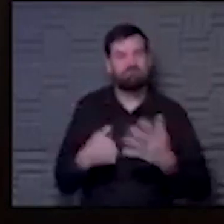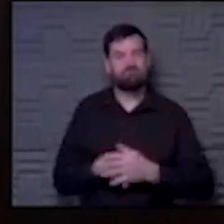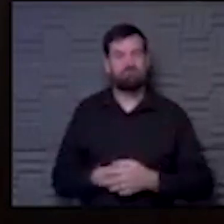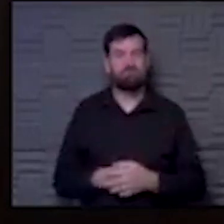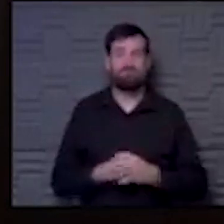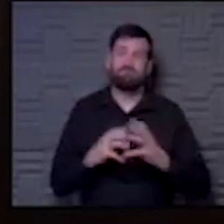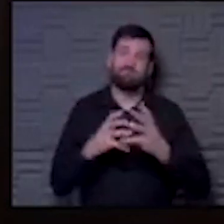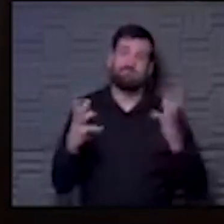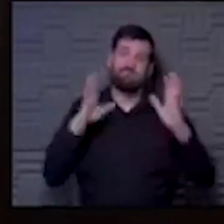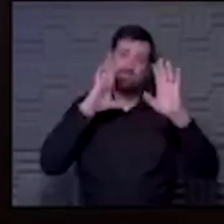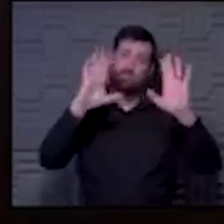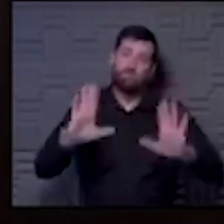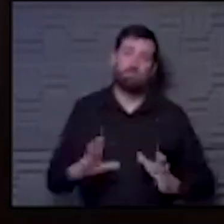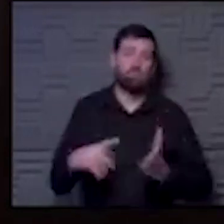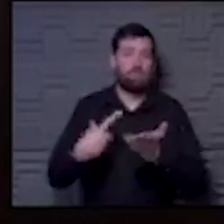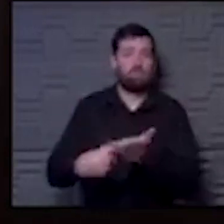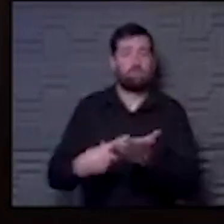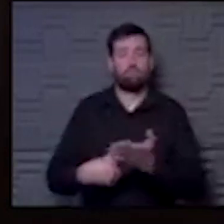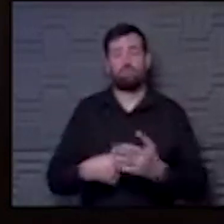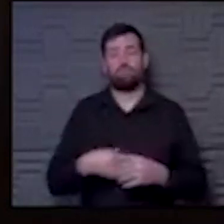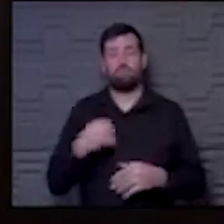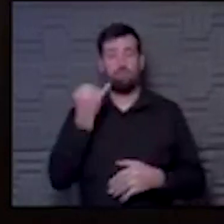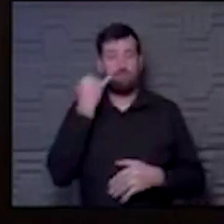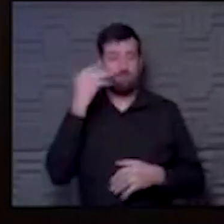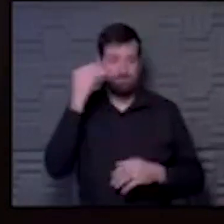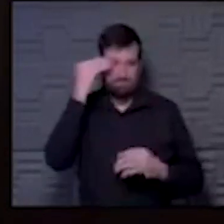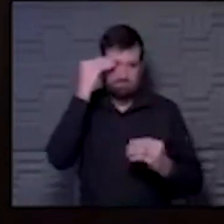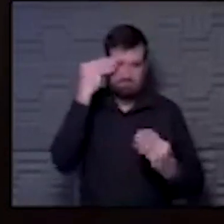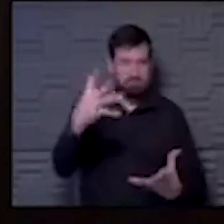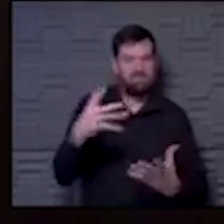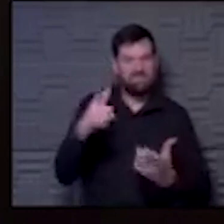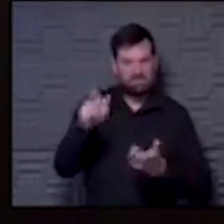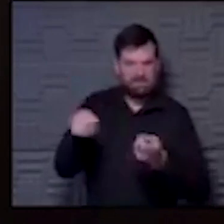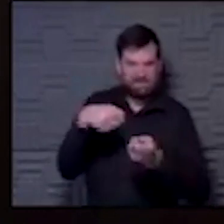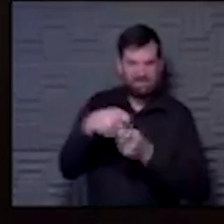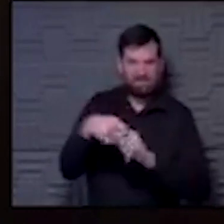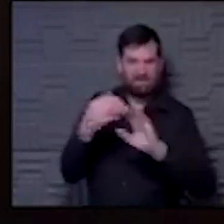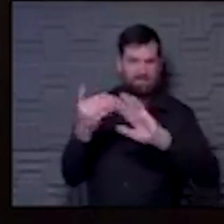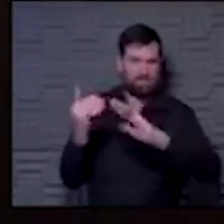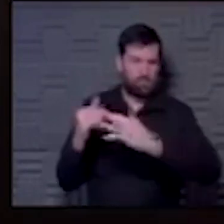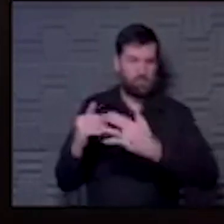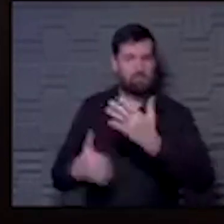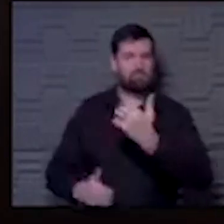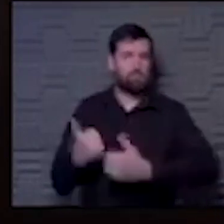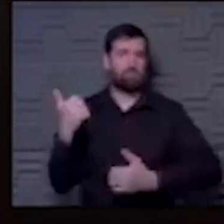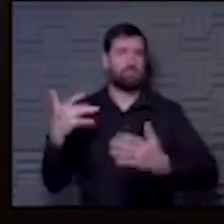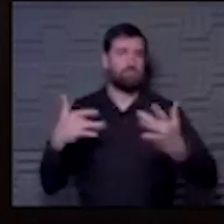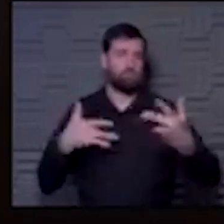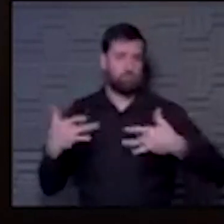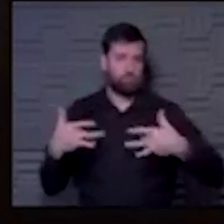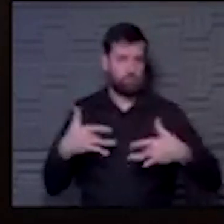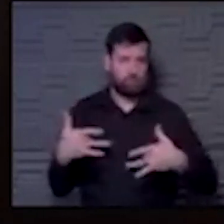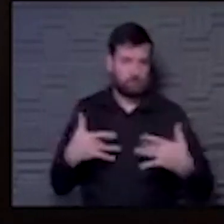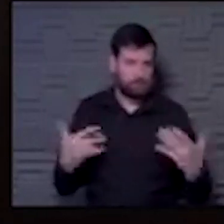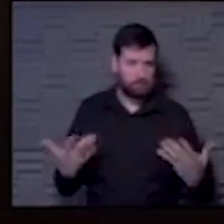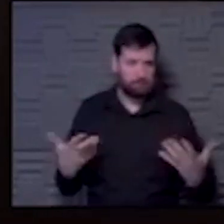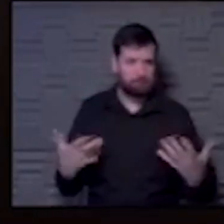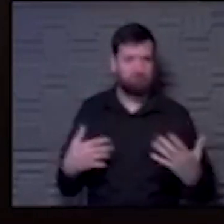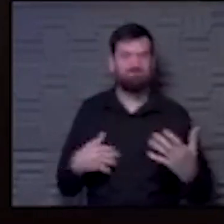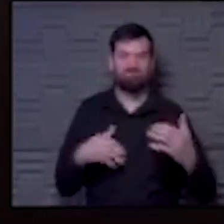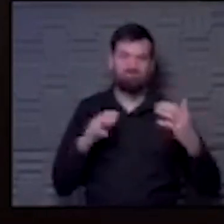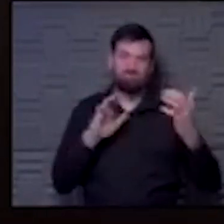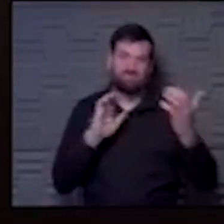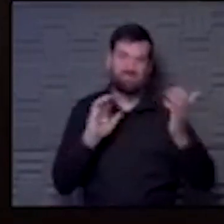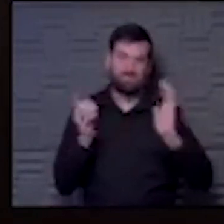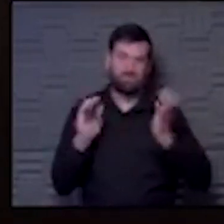wonderful conversations. If I tell you specifically in the Latino community, most of the time their concerns are very similar